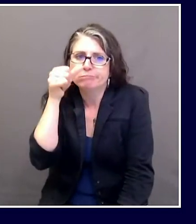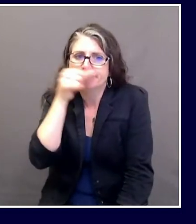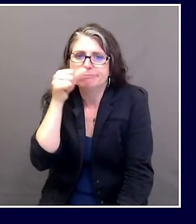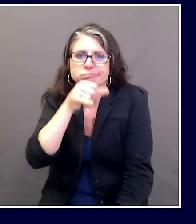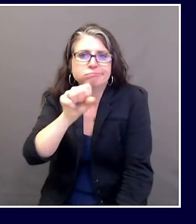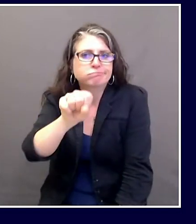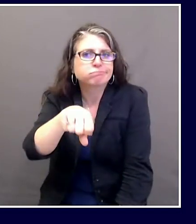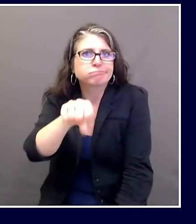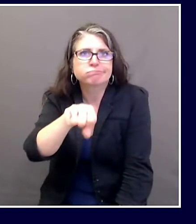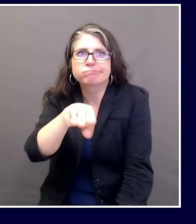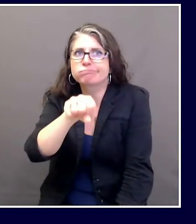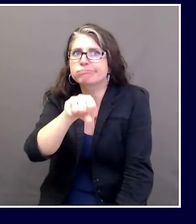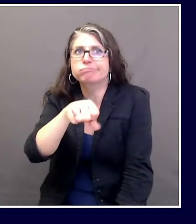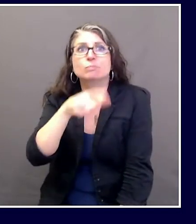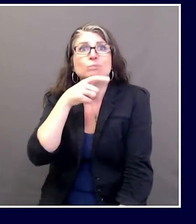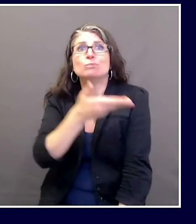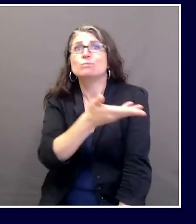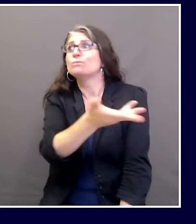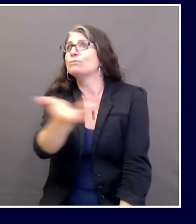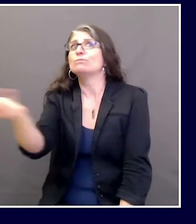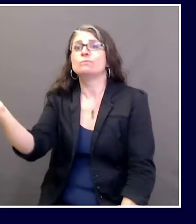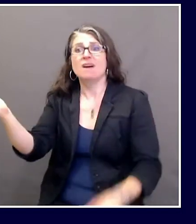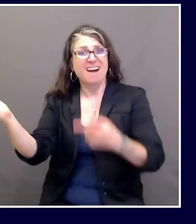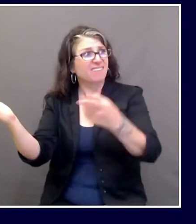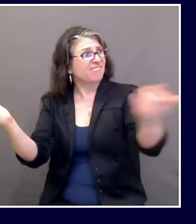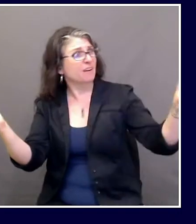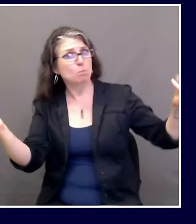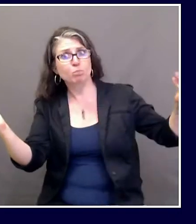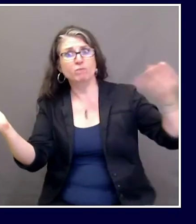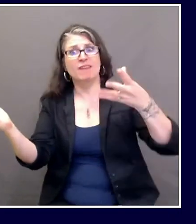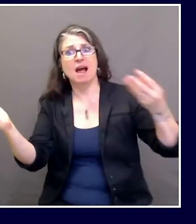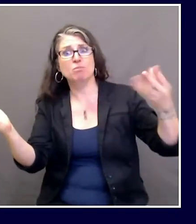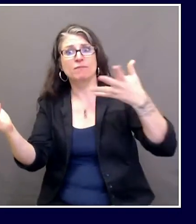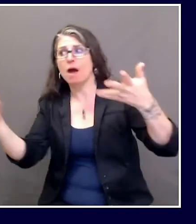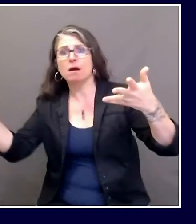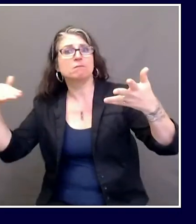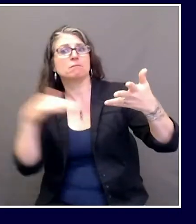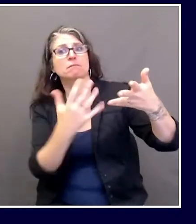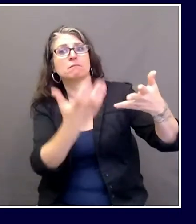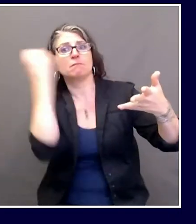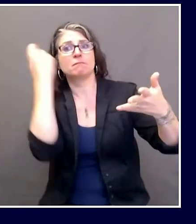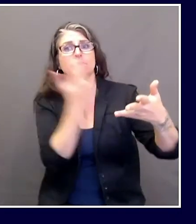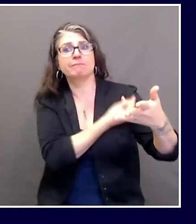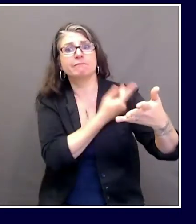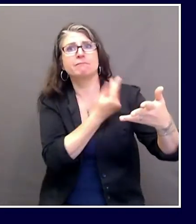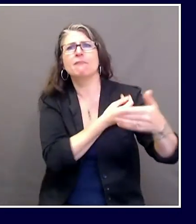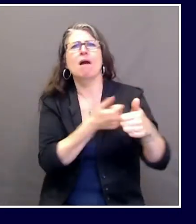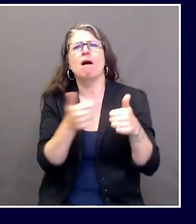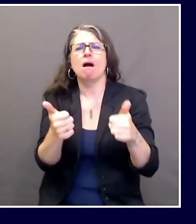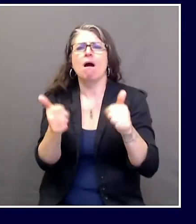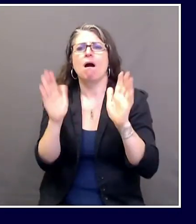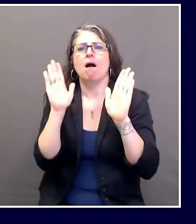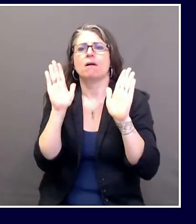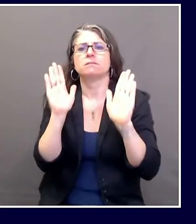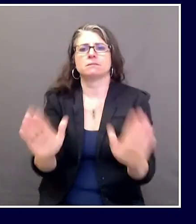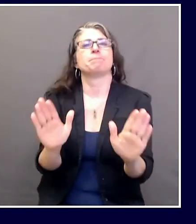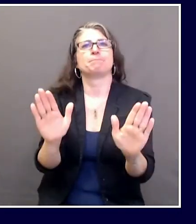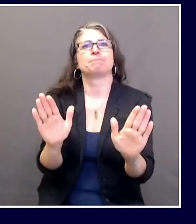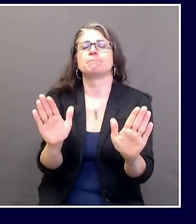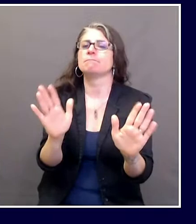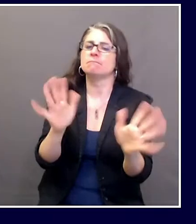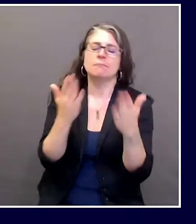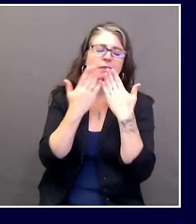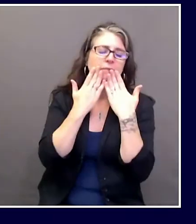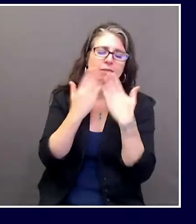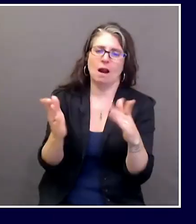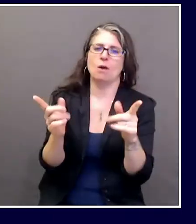providers, vaccinators, as well as those themselves in those groups have done. Now, you kind of asked the question of what's going on at the back